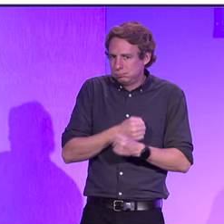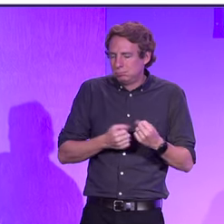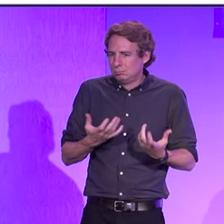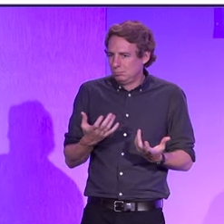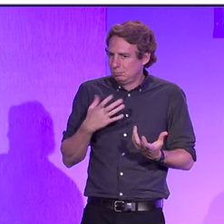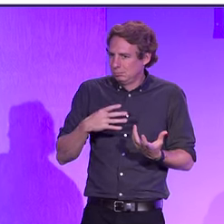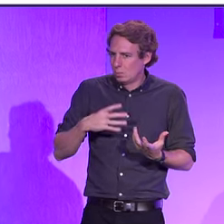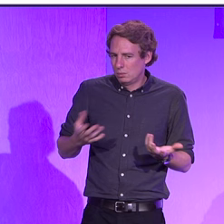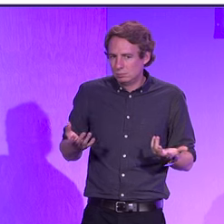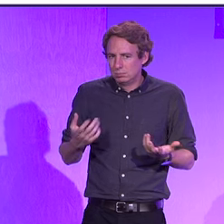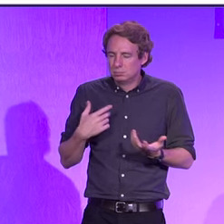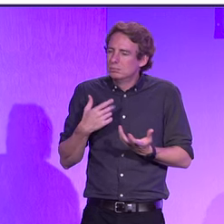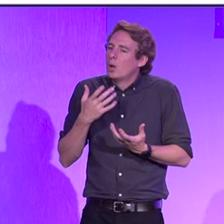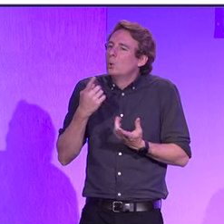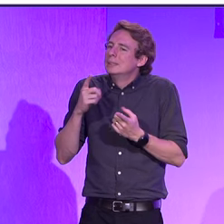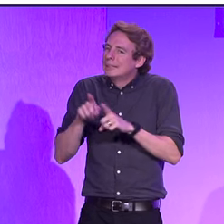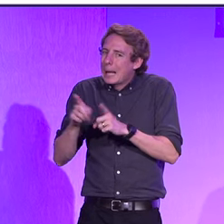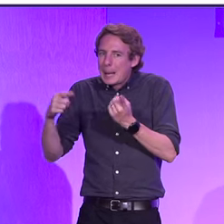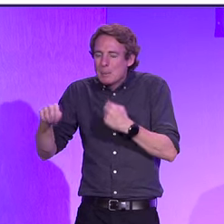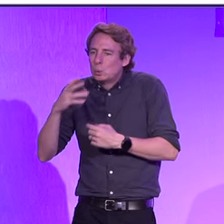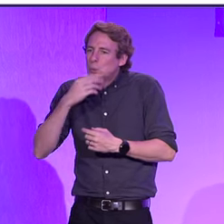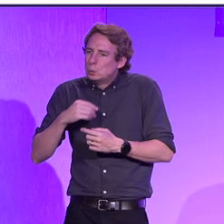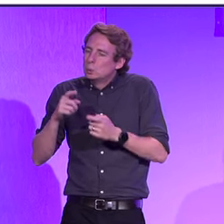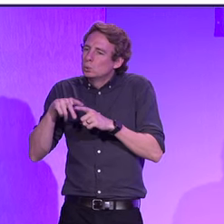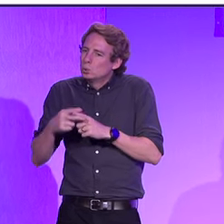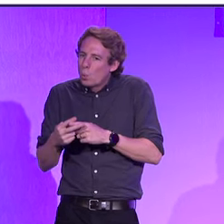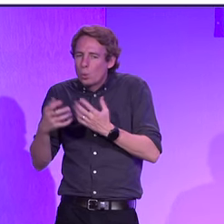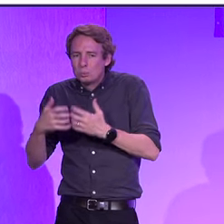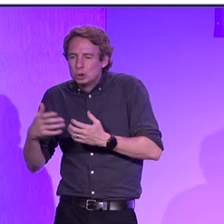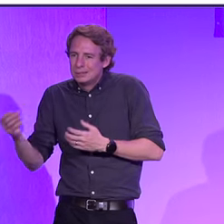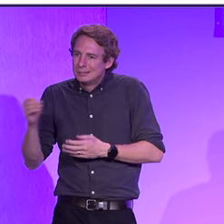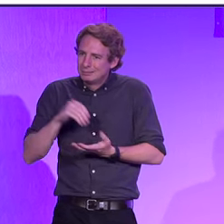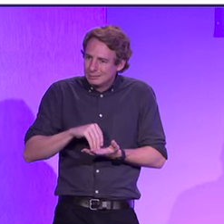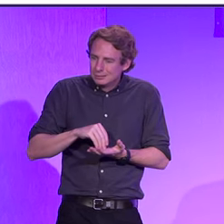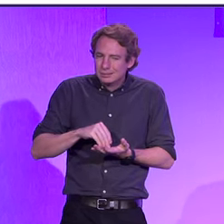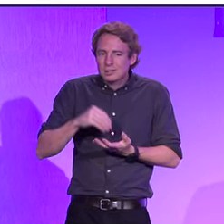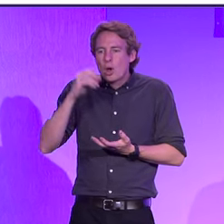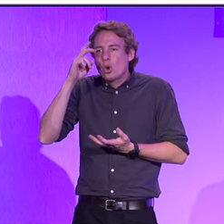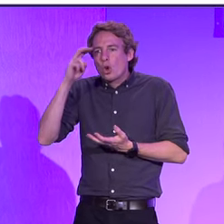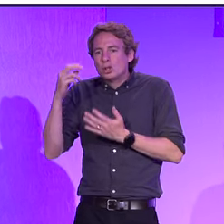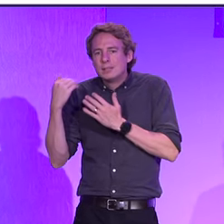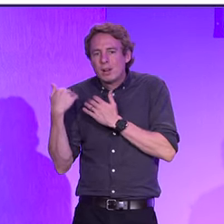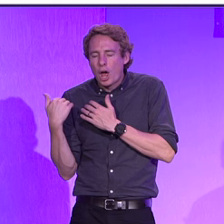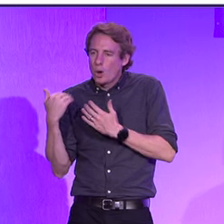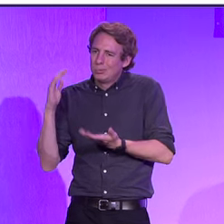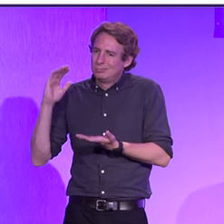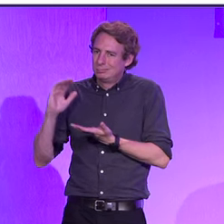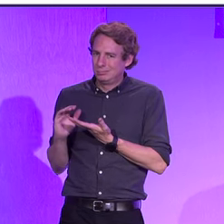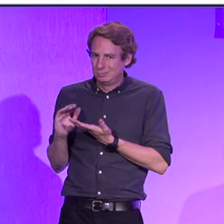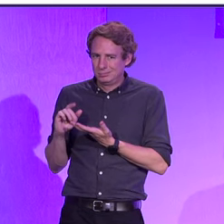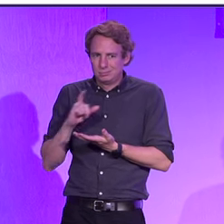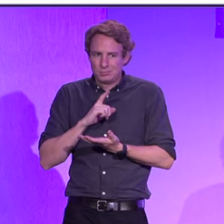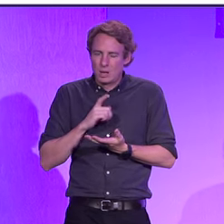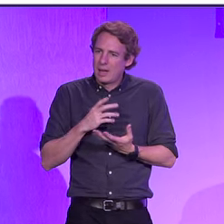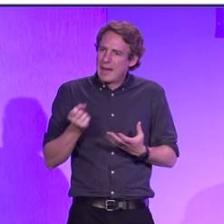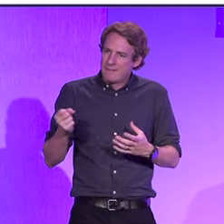use machines or tools to do that. And then we reduce the cognitive load and have the capacity to play around